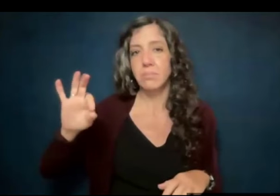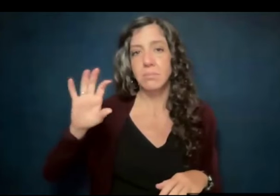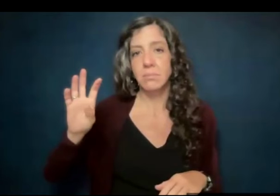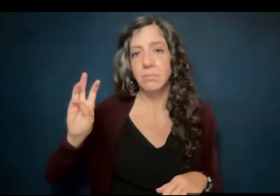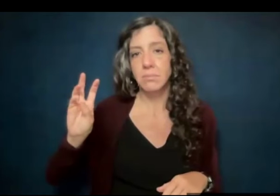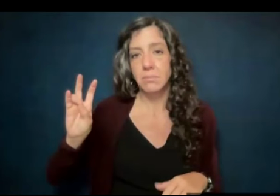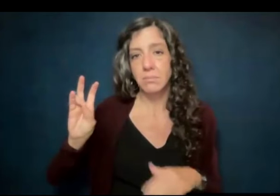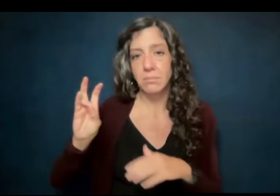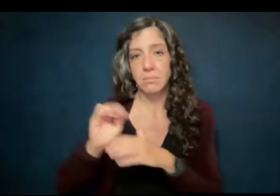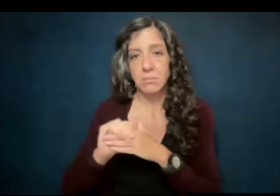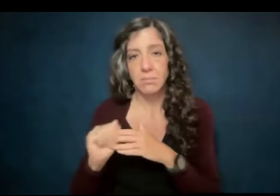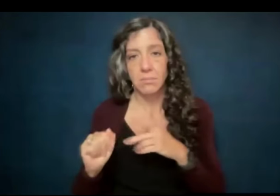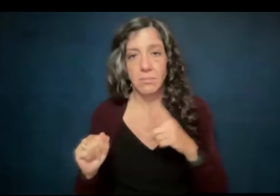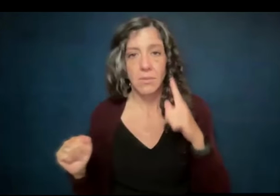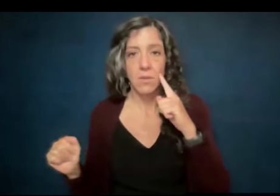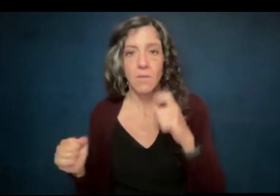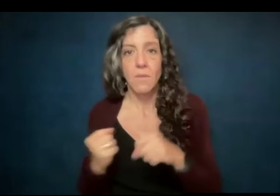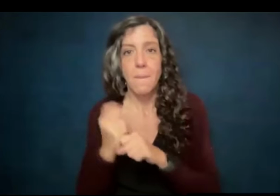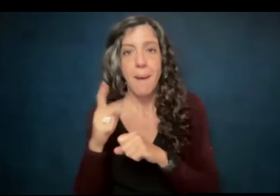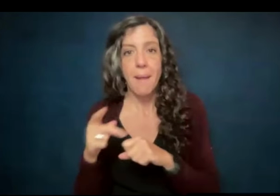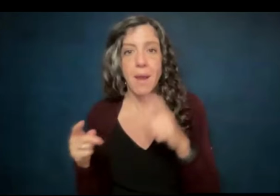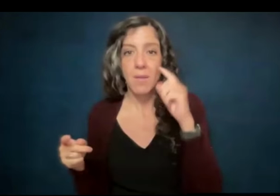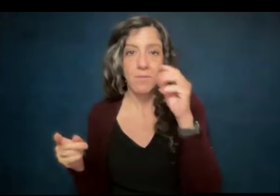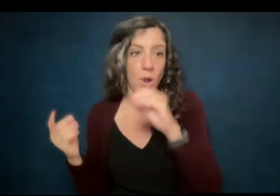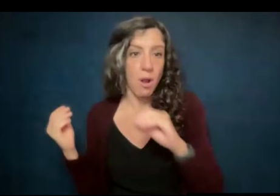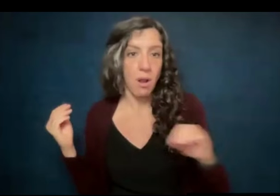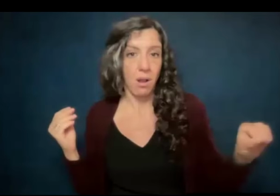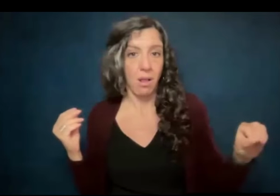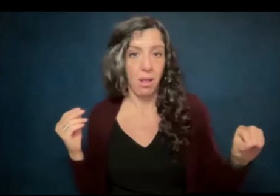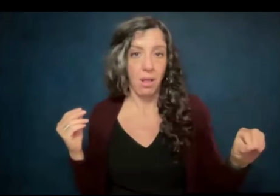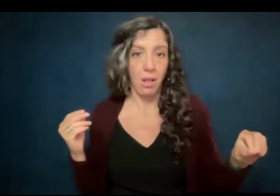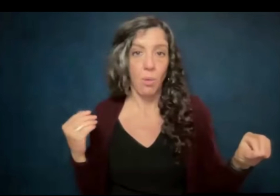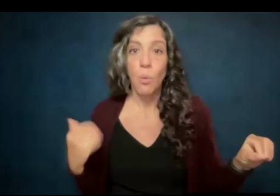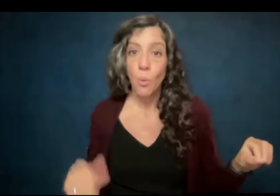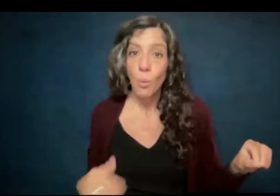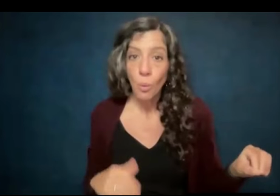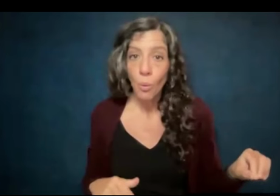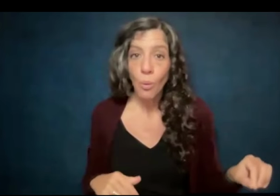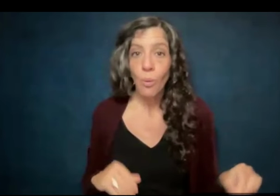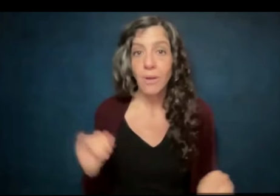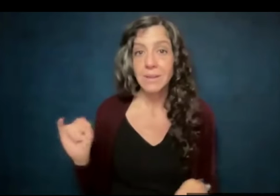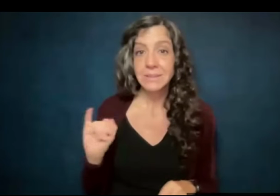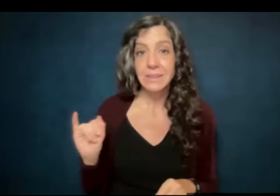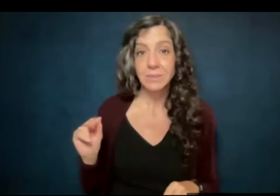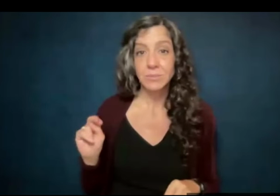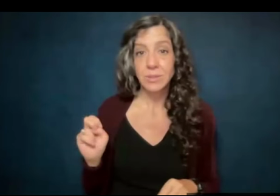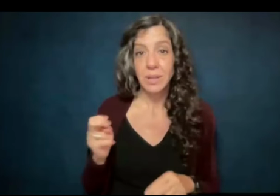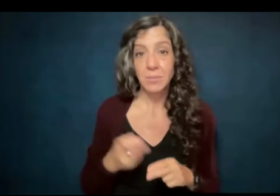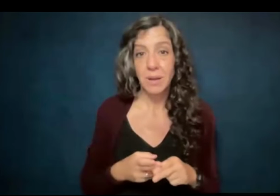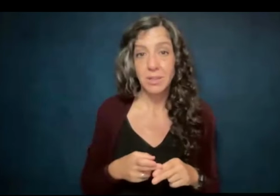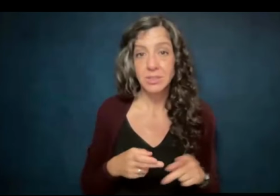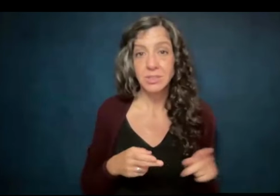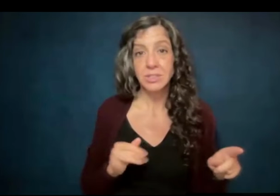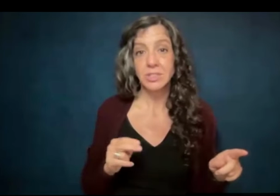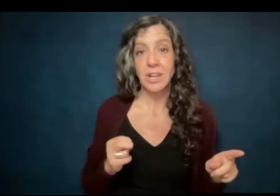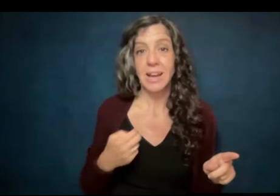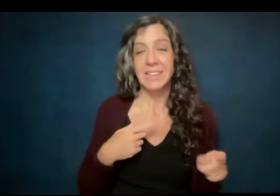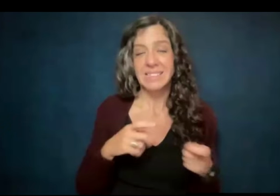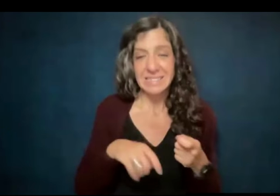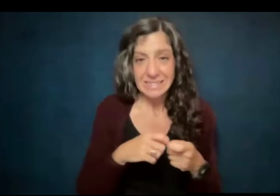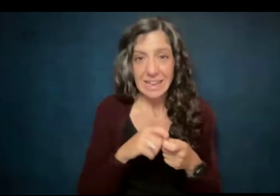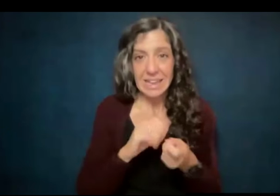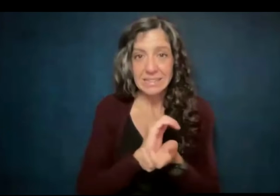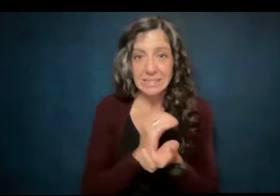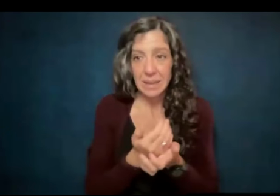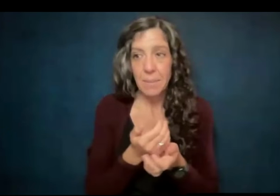$967 to make up for the money being saved in the pass account. So in Jaden's example, Jaden has the exact same amount of